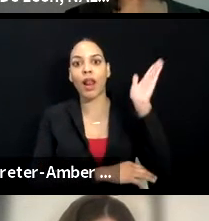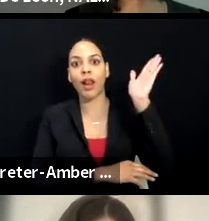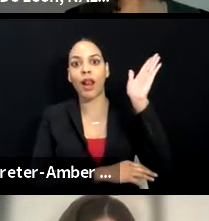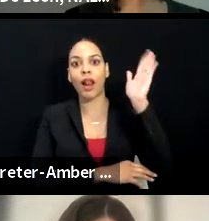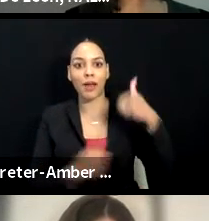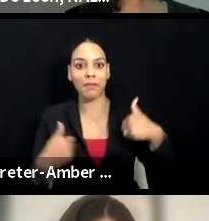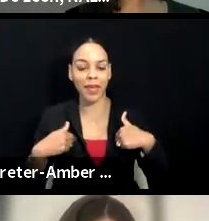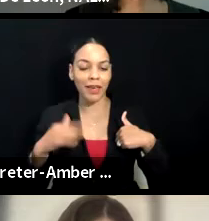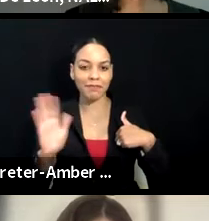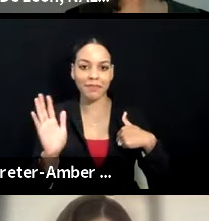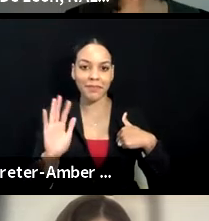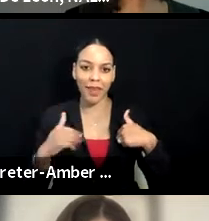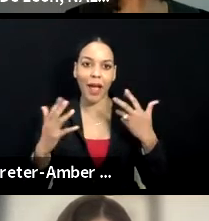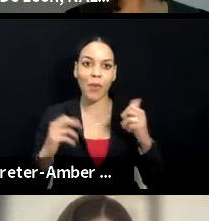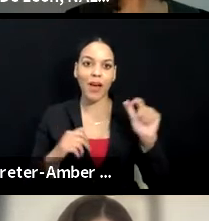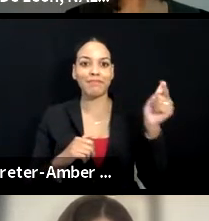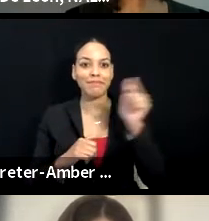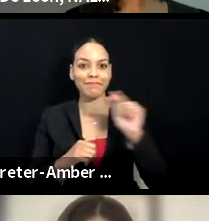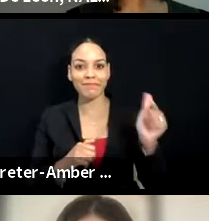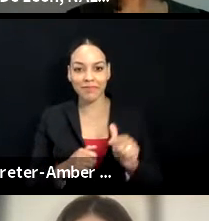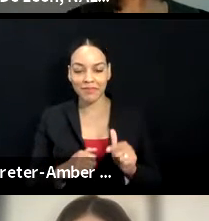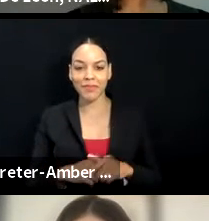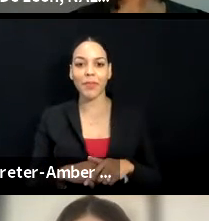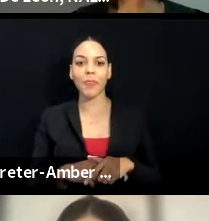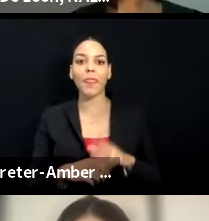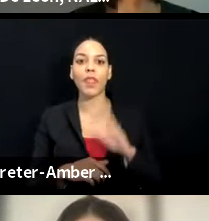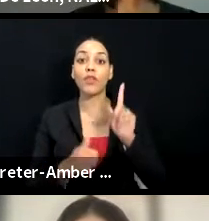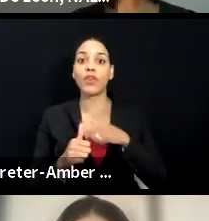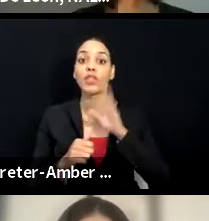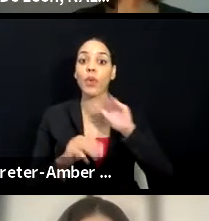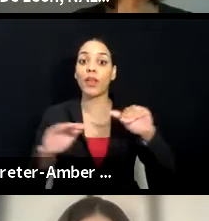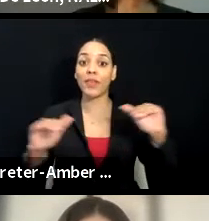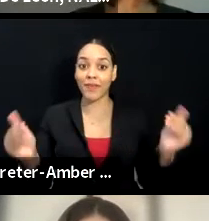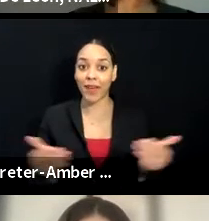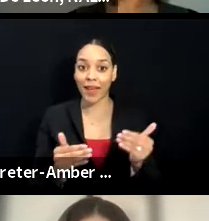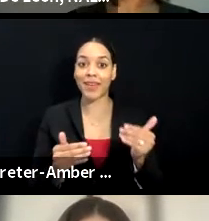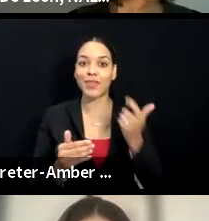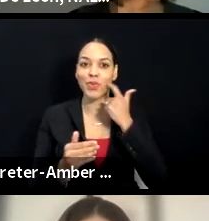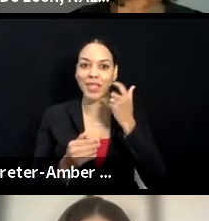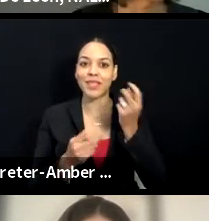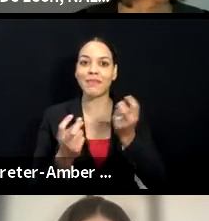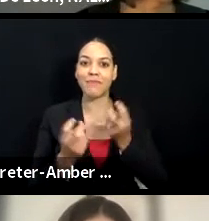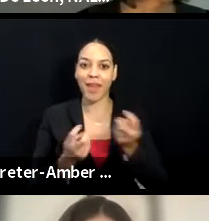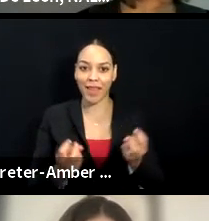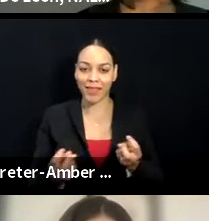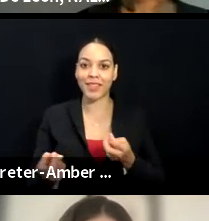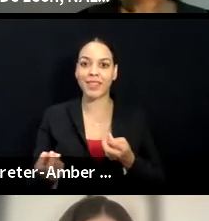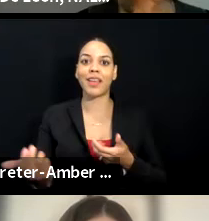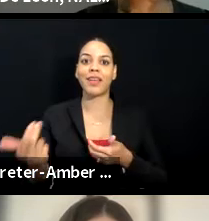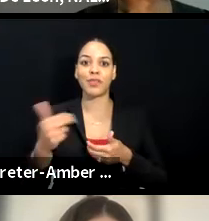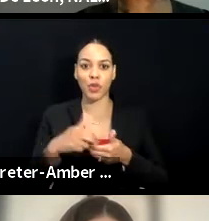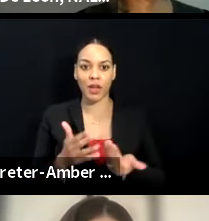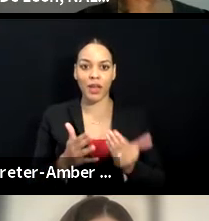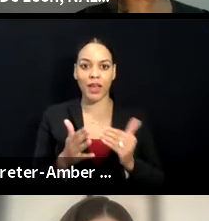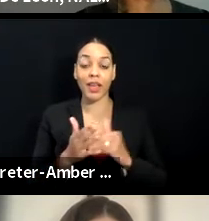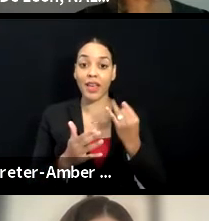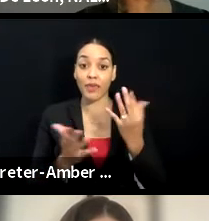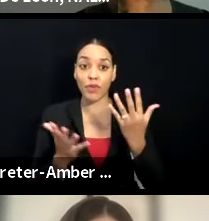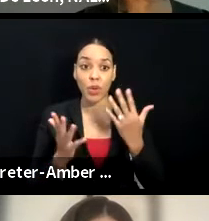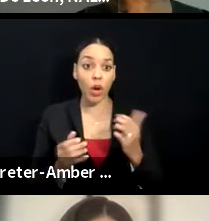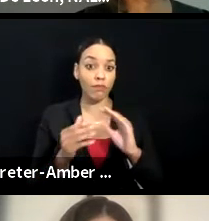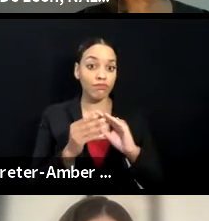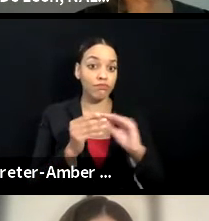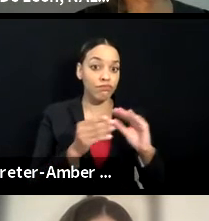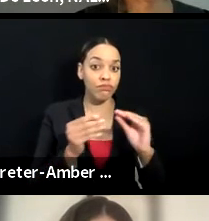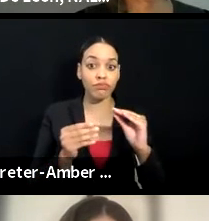So first I'll invite the panelists who spoke. If you want to step up and respond to